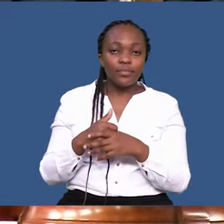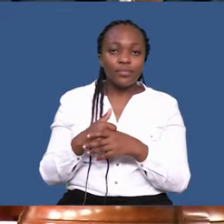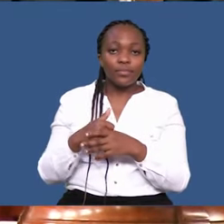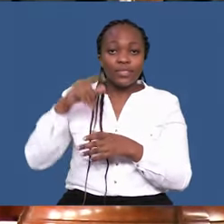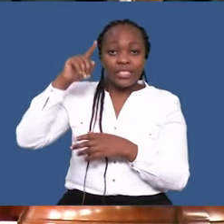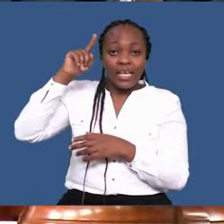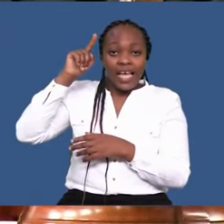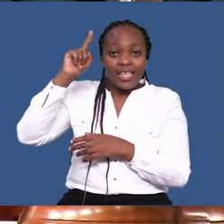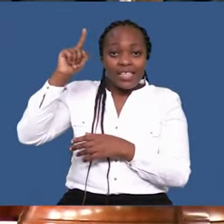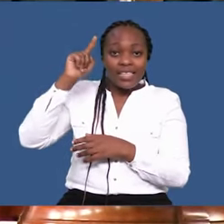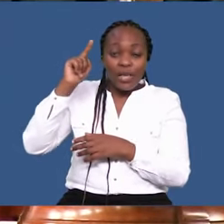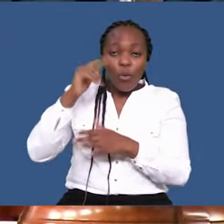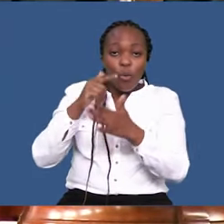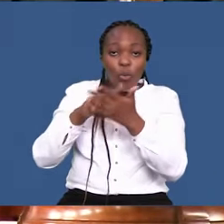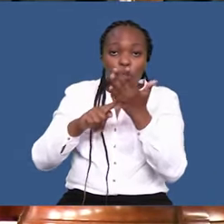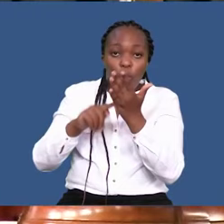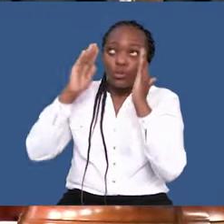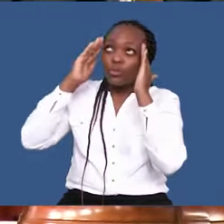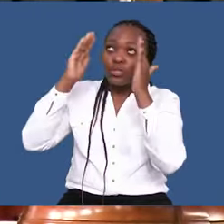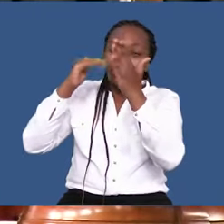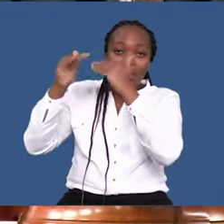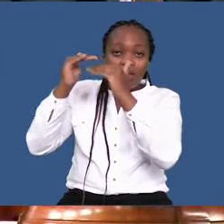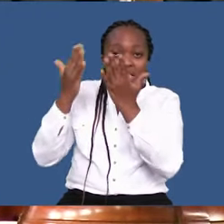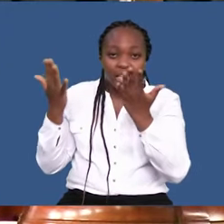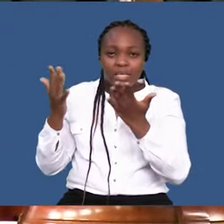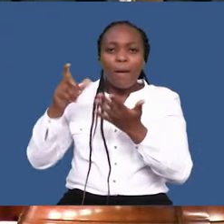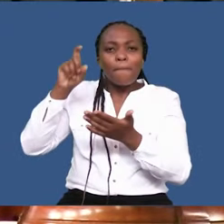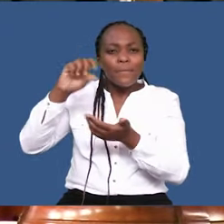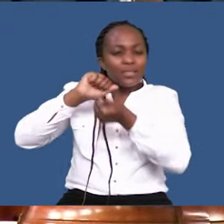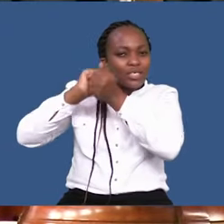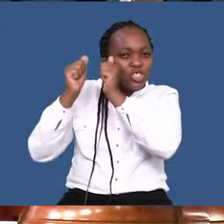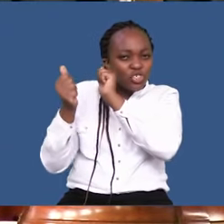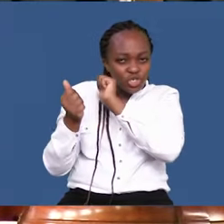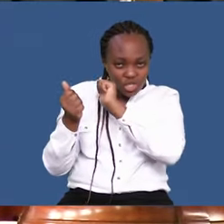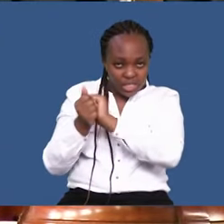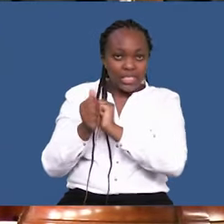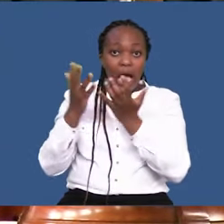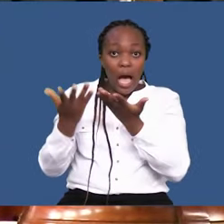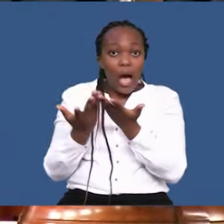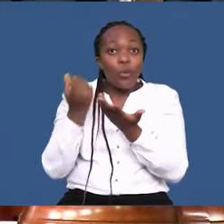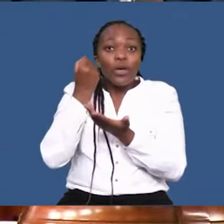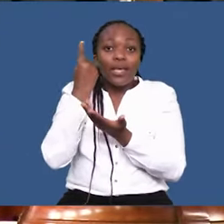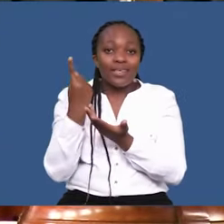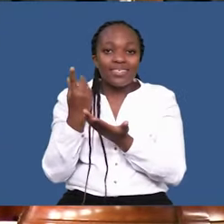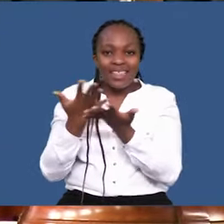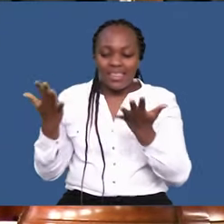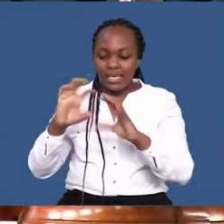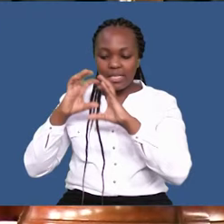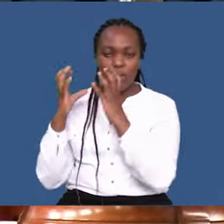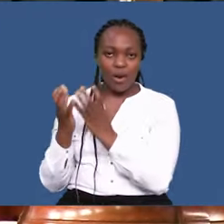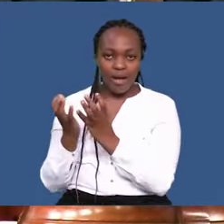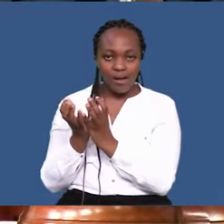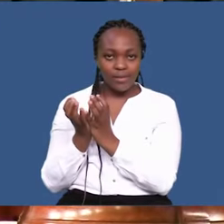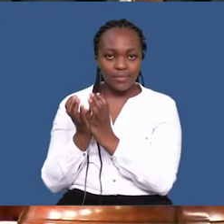that should be a change from the worldly mindset. Where we came from, now